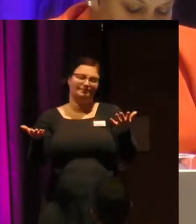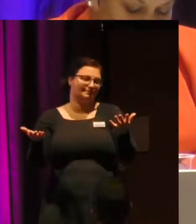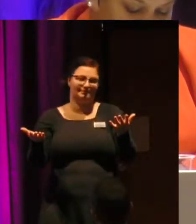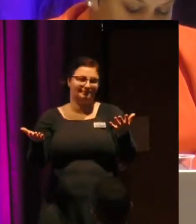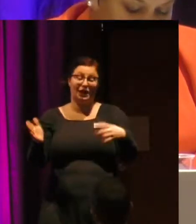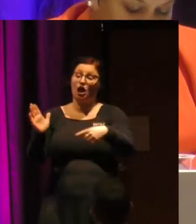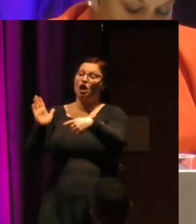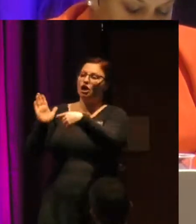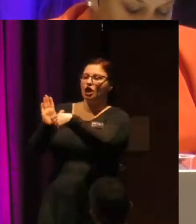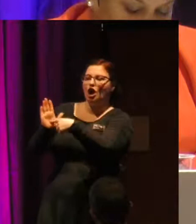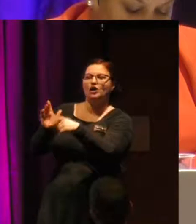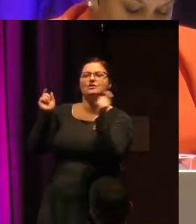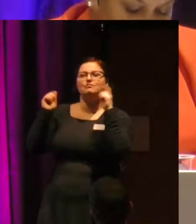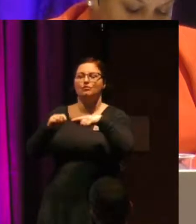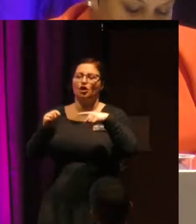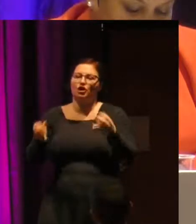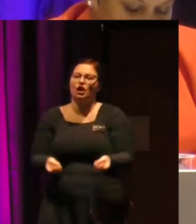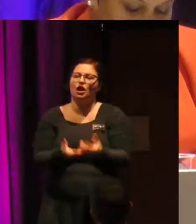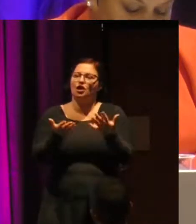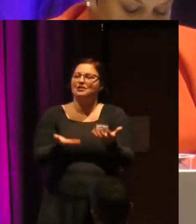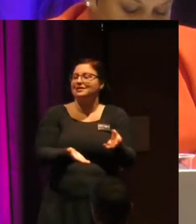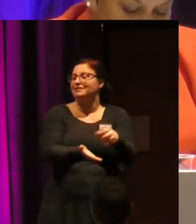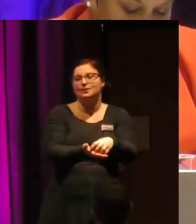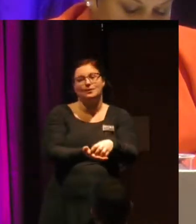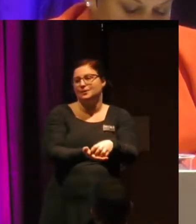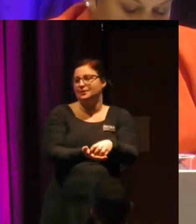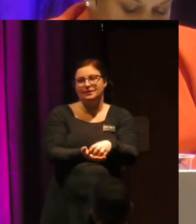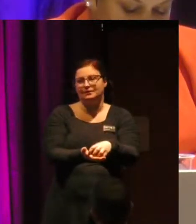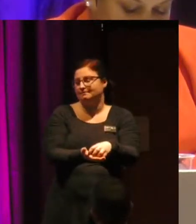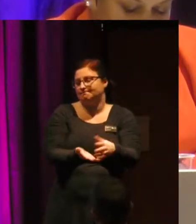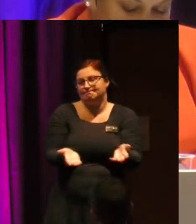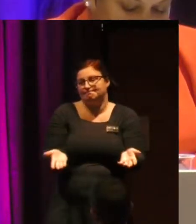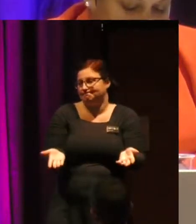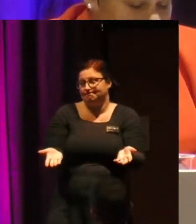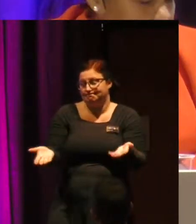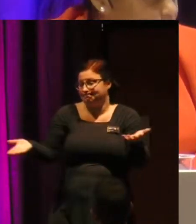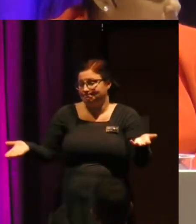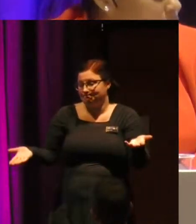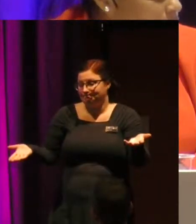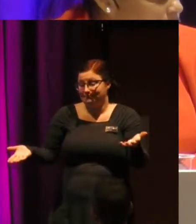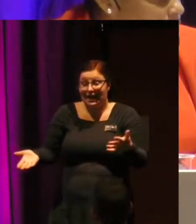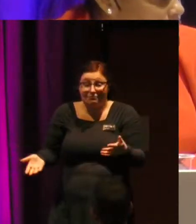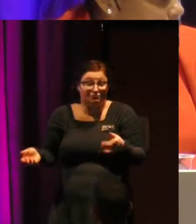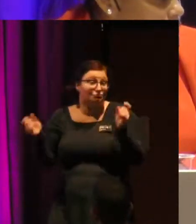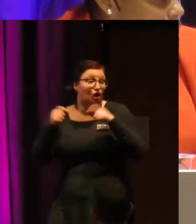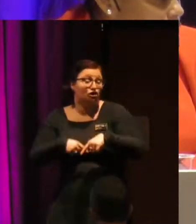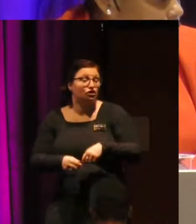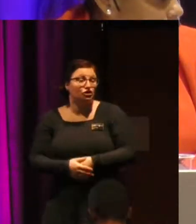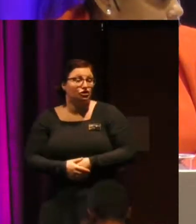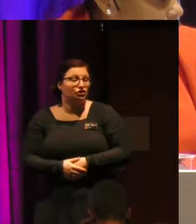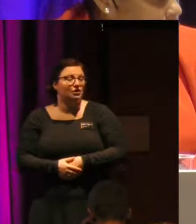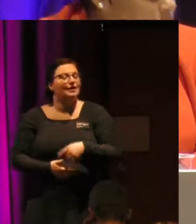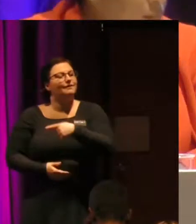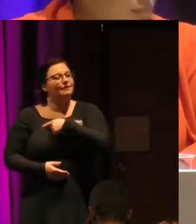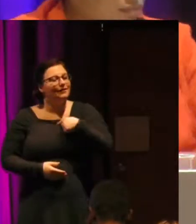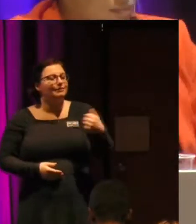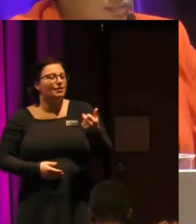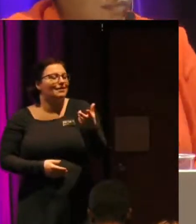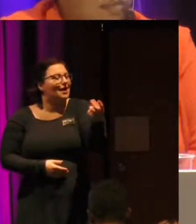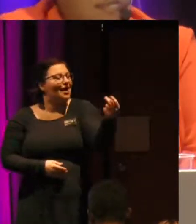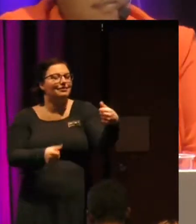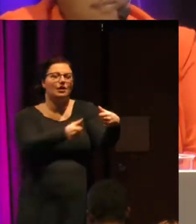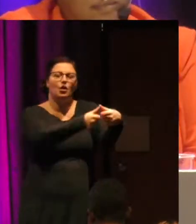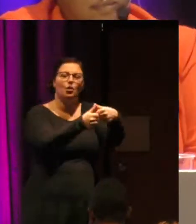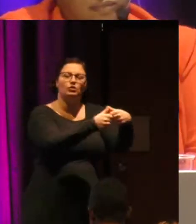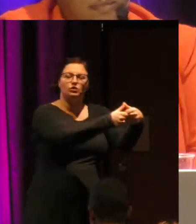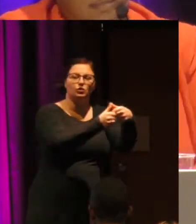law cannot fix this. That's not possible. We need other organizations